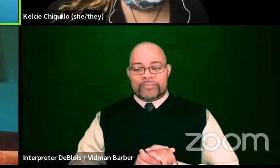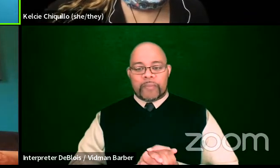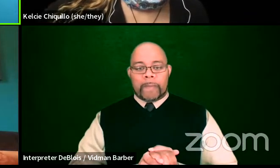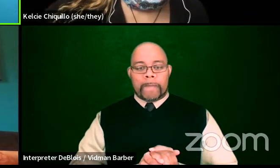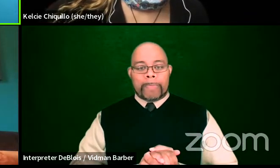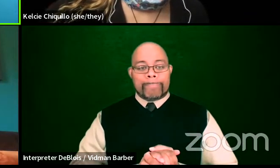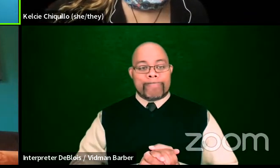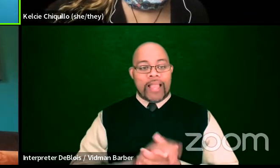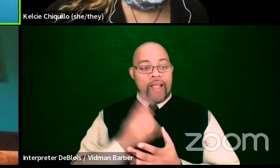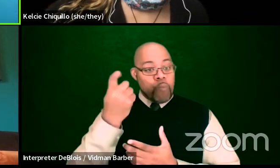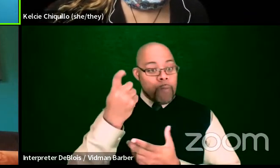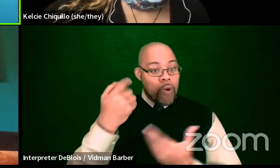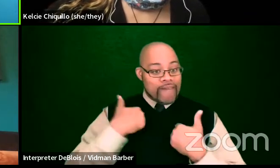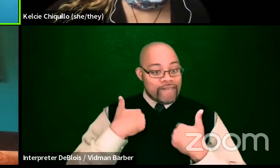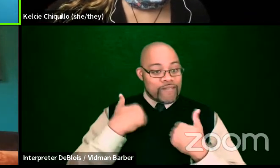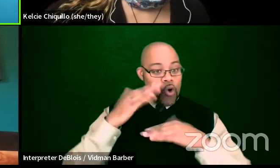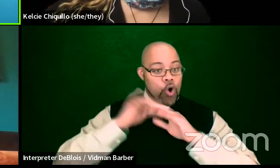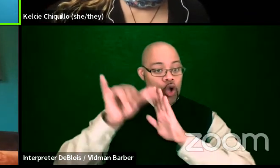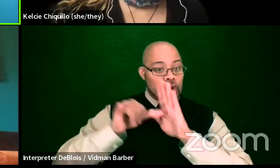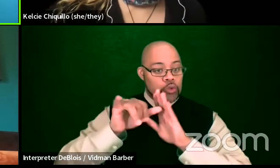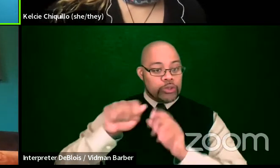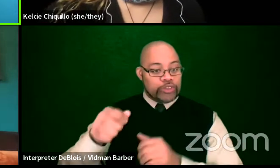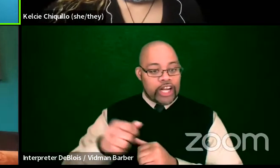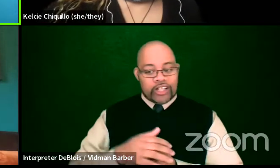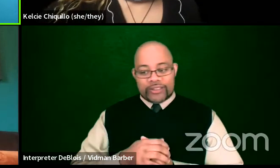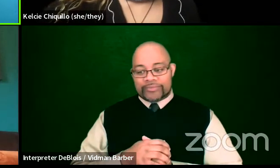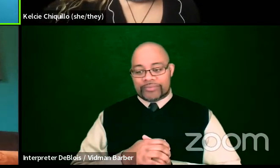Is there one more on the YouTube channel?